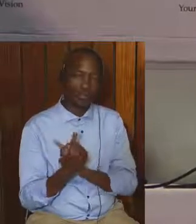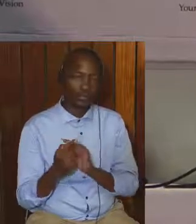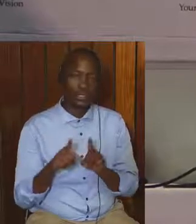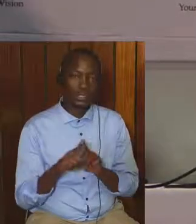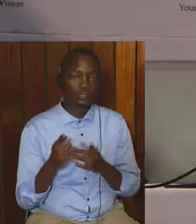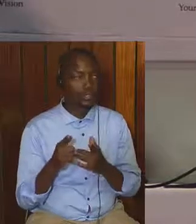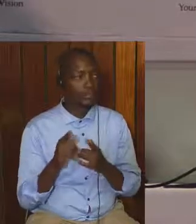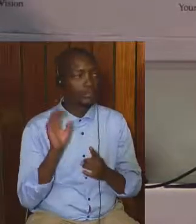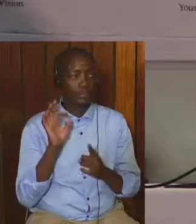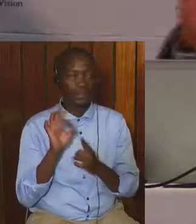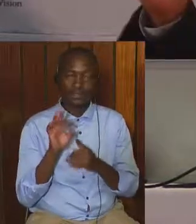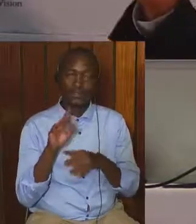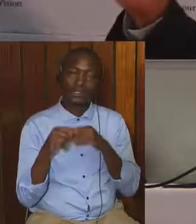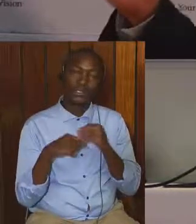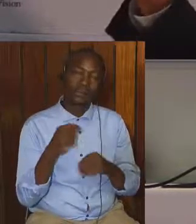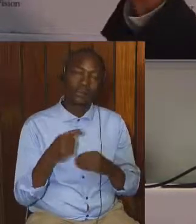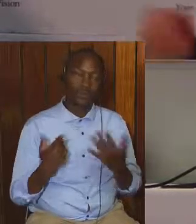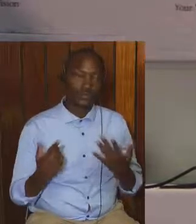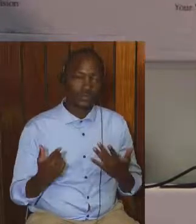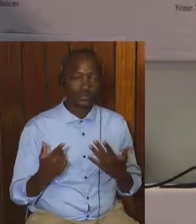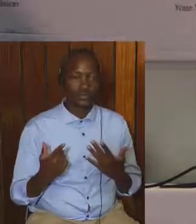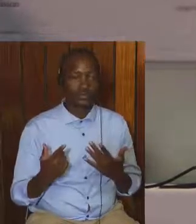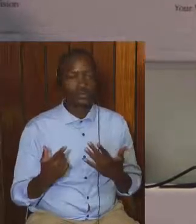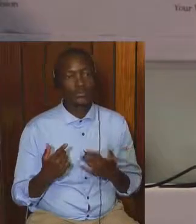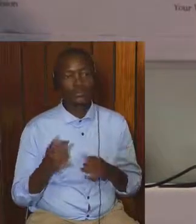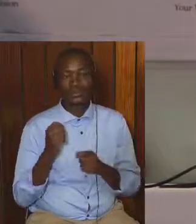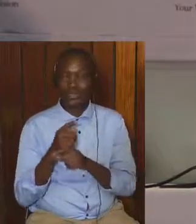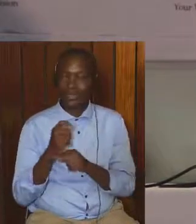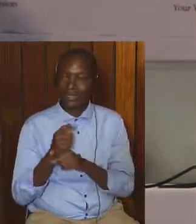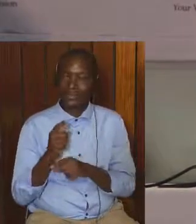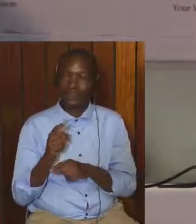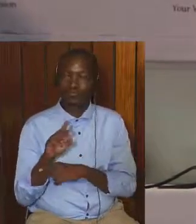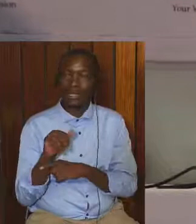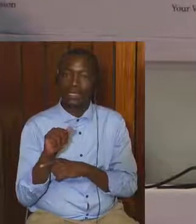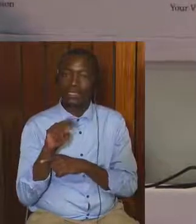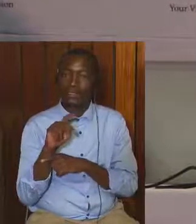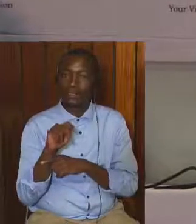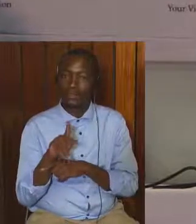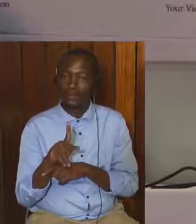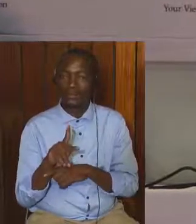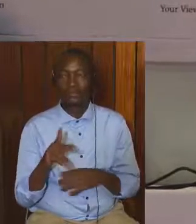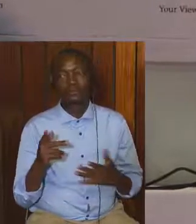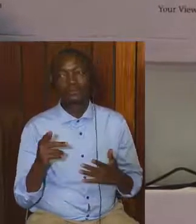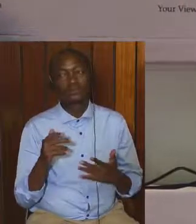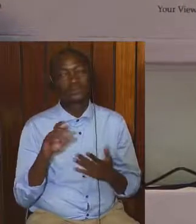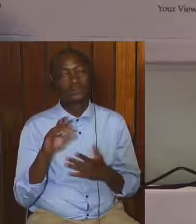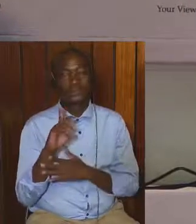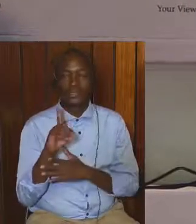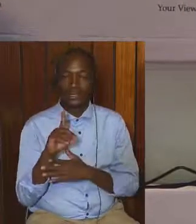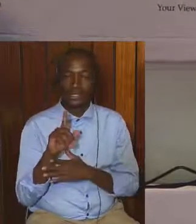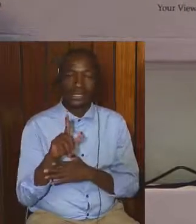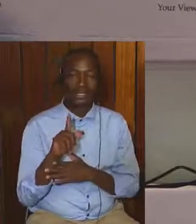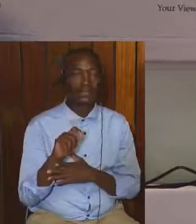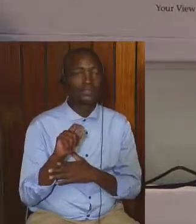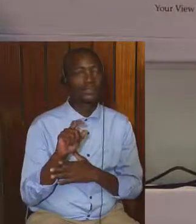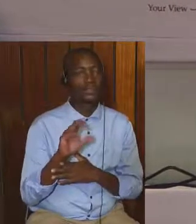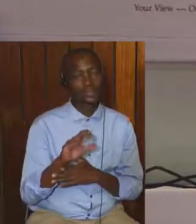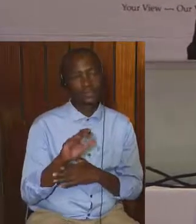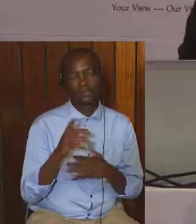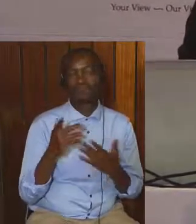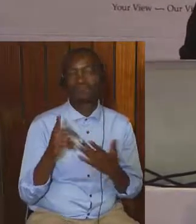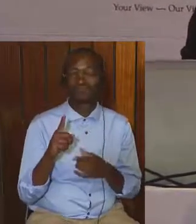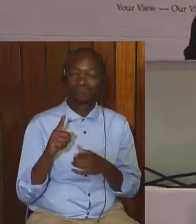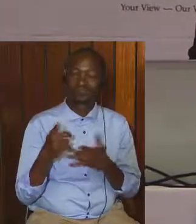and particularly in terms of the taxi rank, the intermodal, the DLTC, etc.